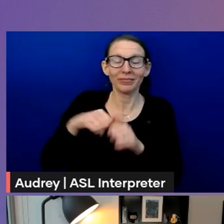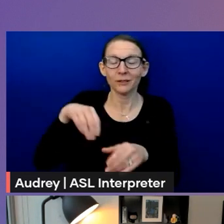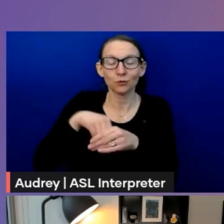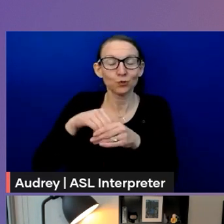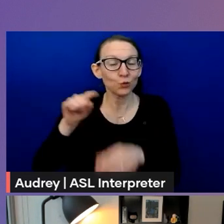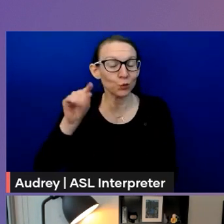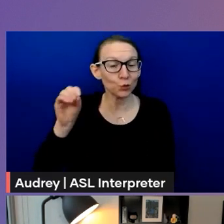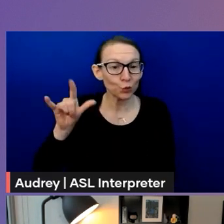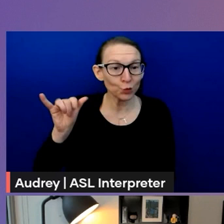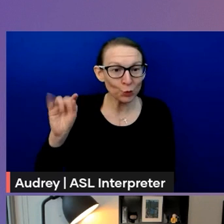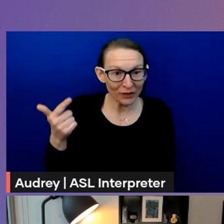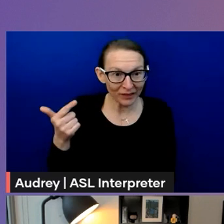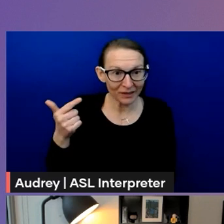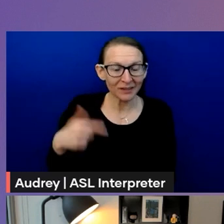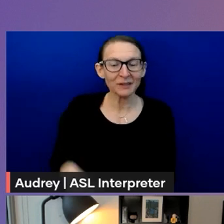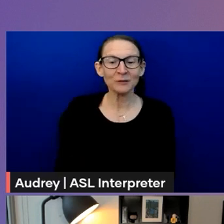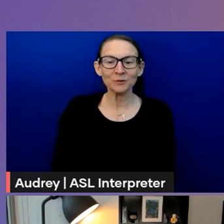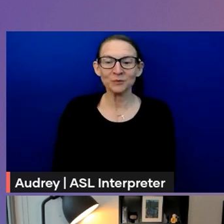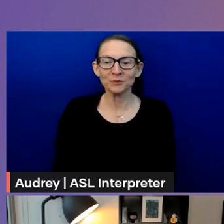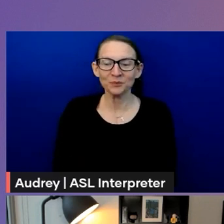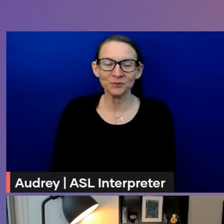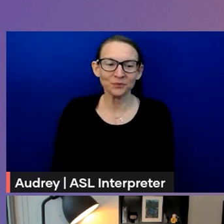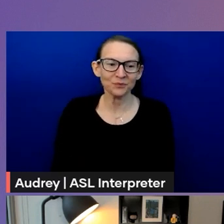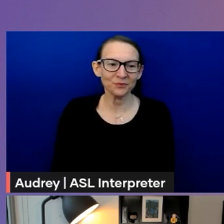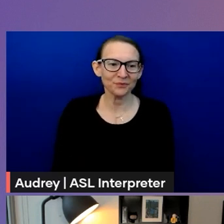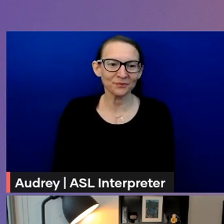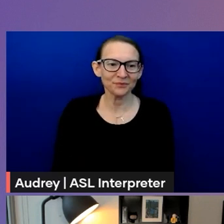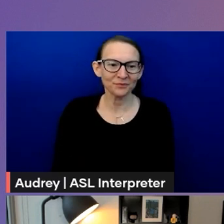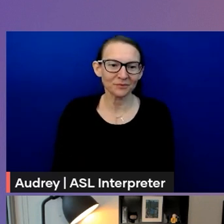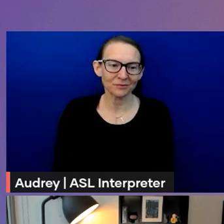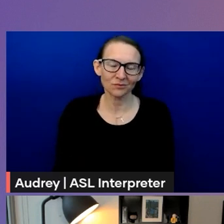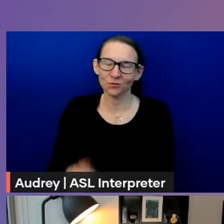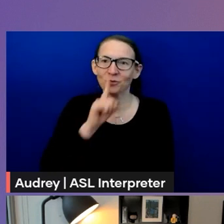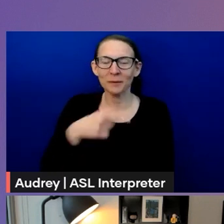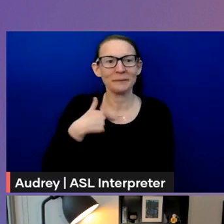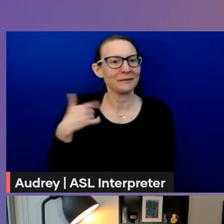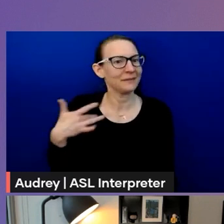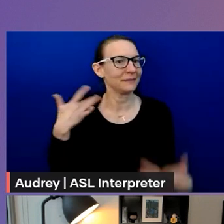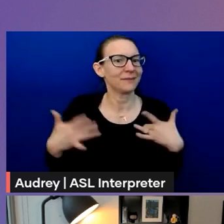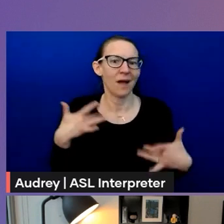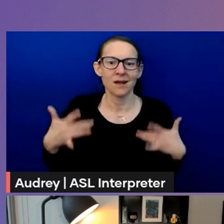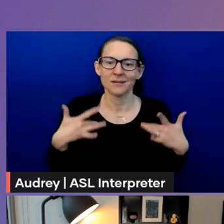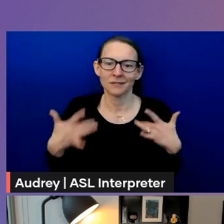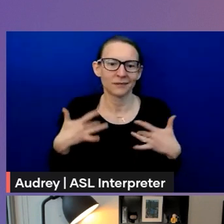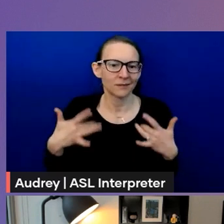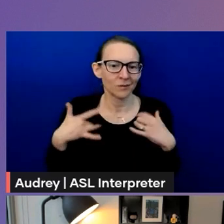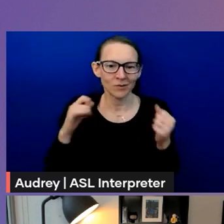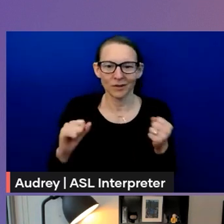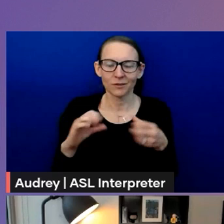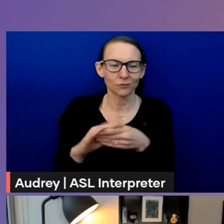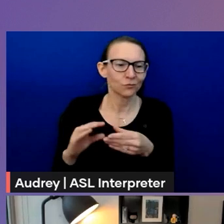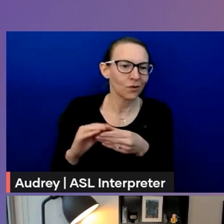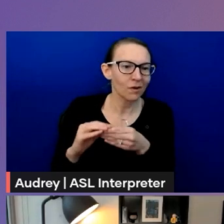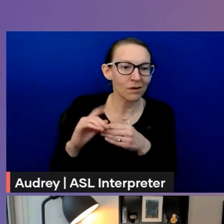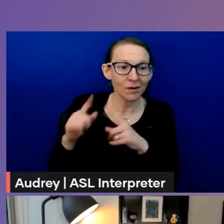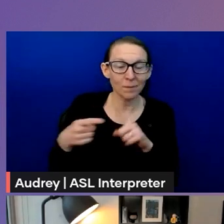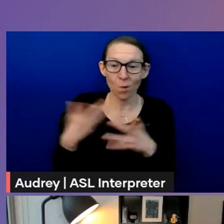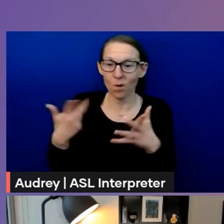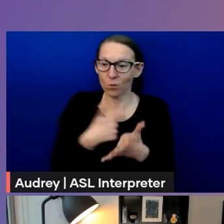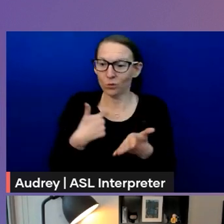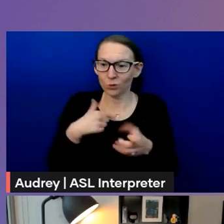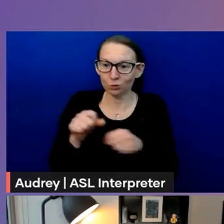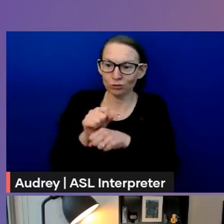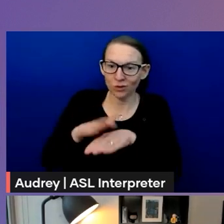tooling, and and I'm really excited to kind of talk about some of the things that we've worked on. We've recently open